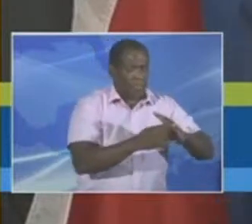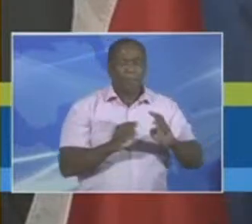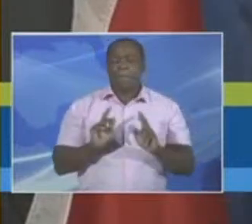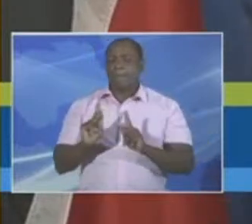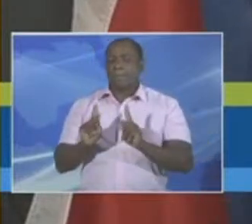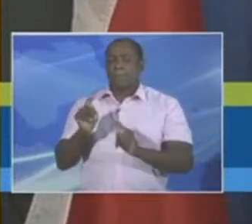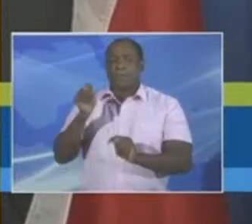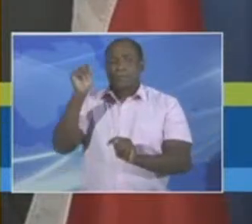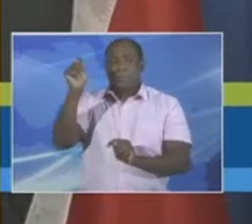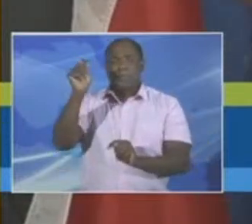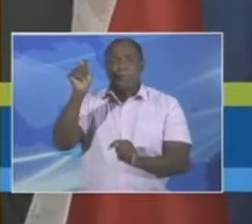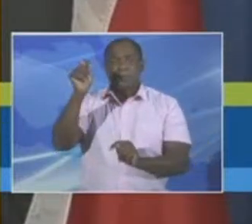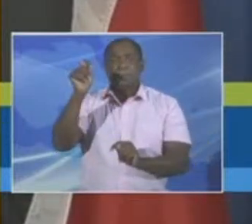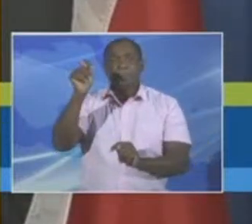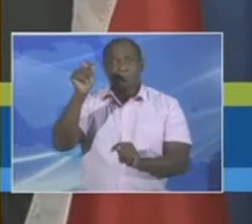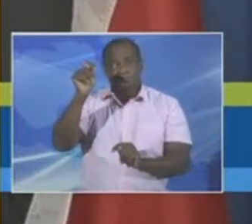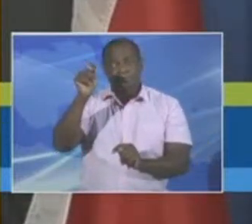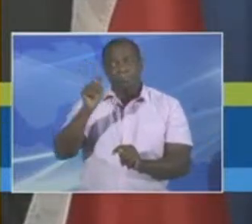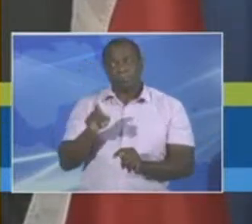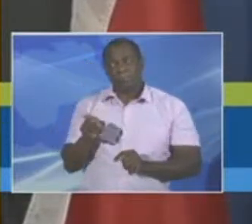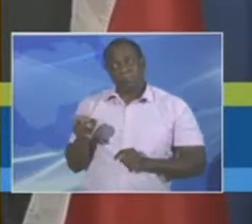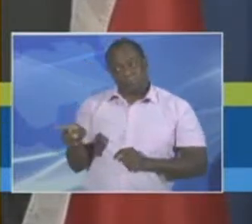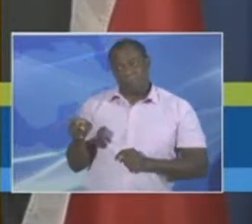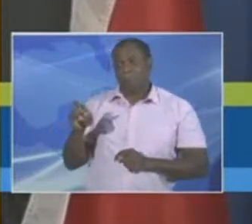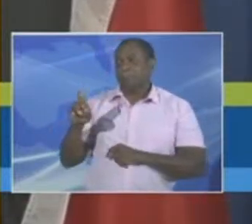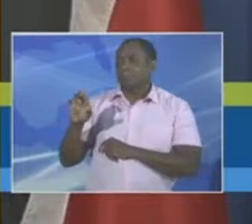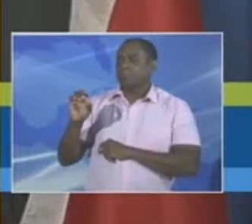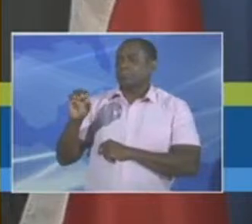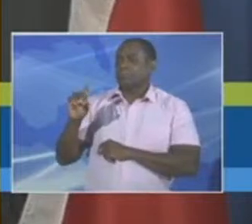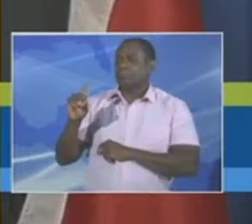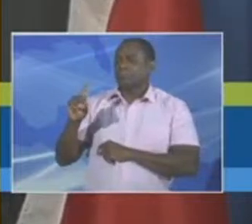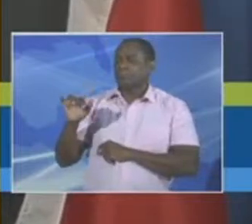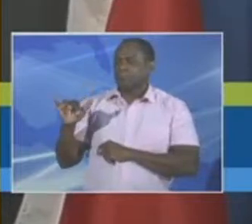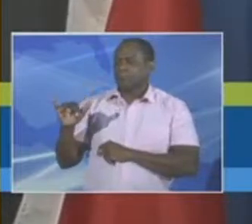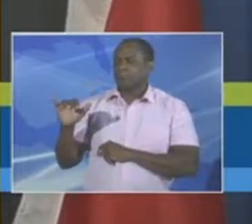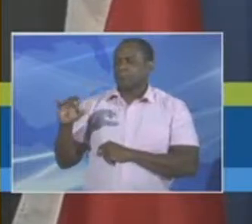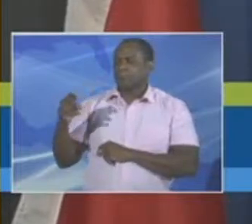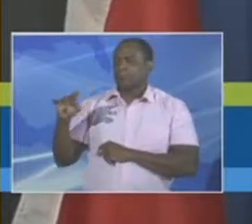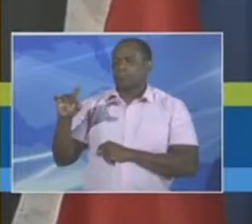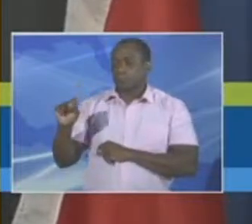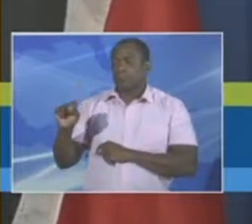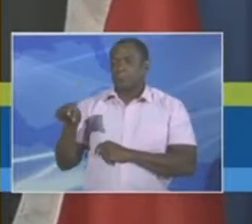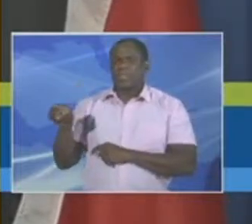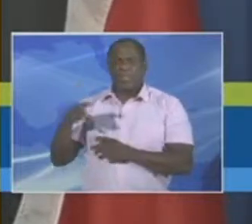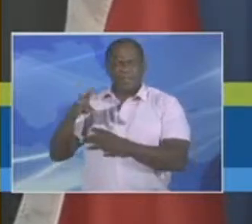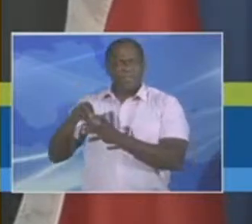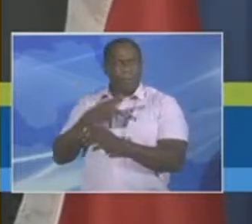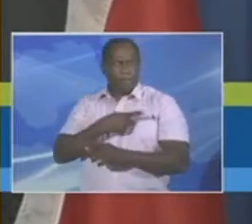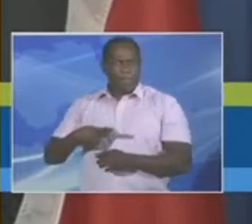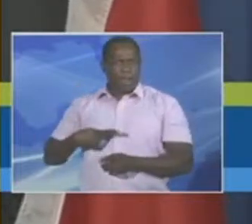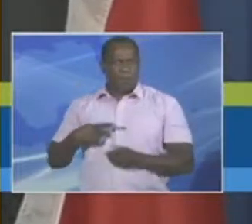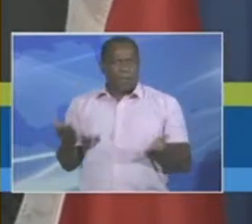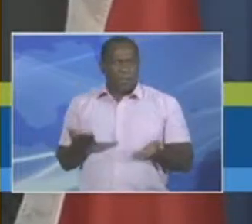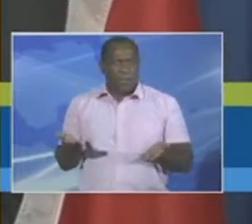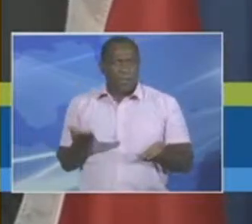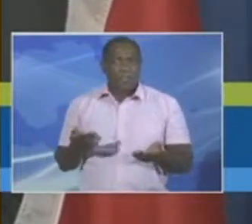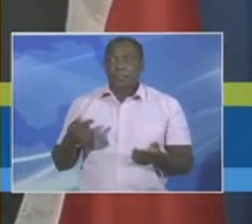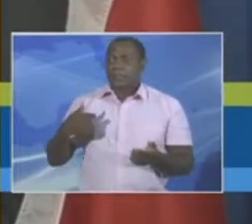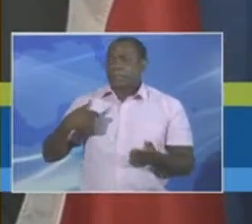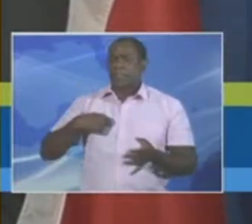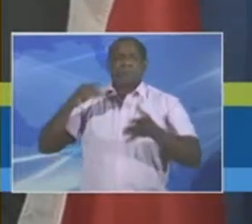of what Rodney Charles said in our parliament. Rodney Charles is a parliamentarian in this country. And he threw out in our